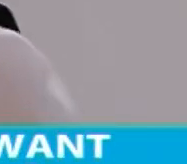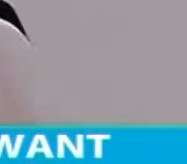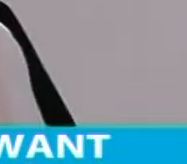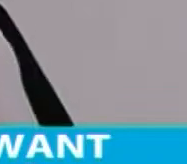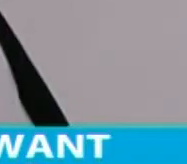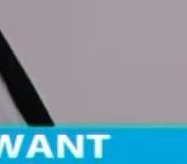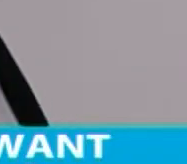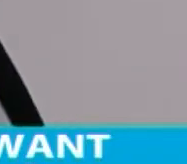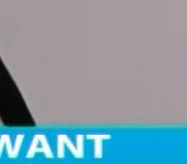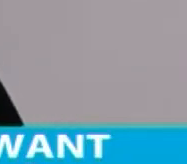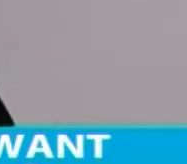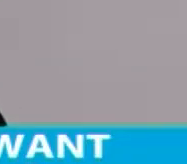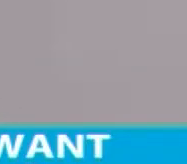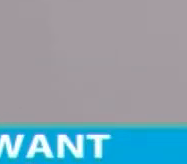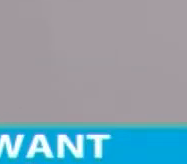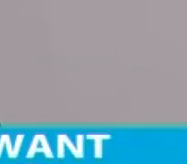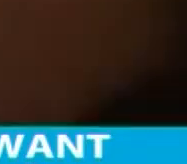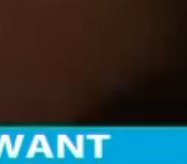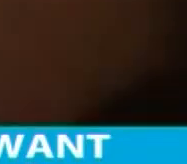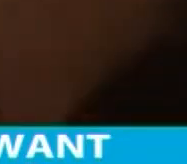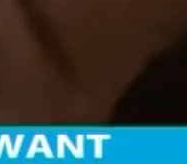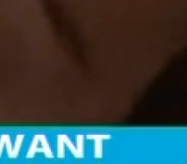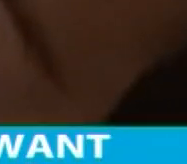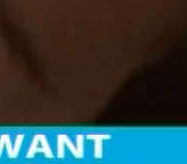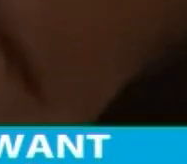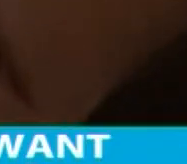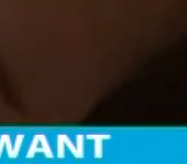a doctor who can give me my voice back.